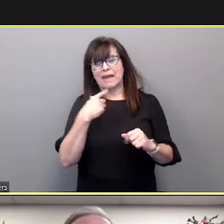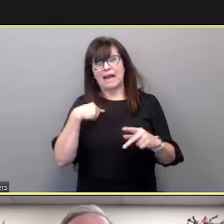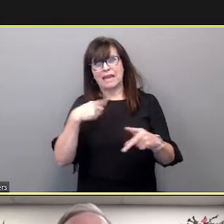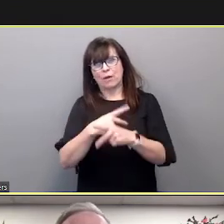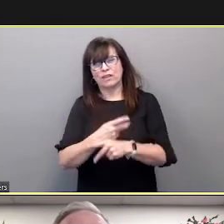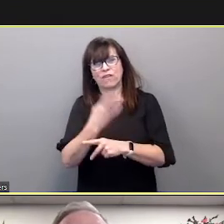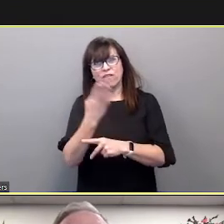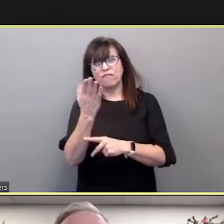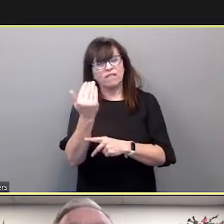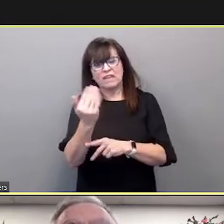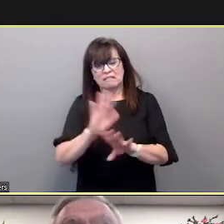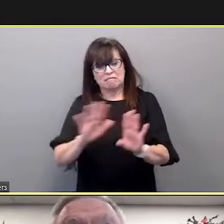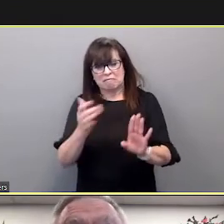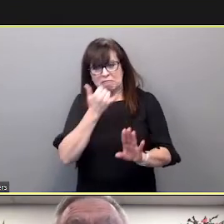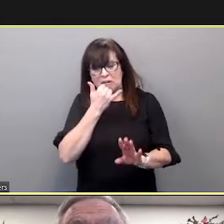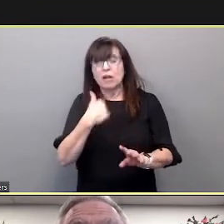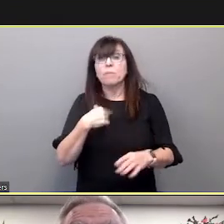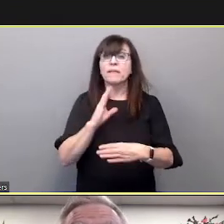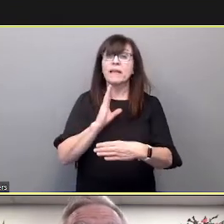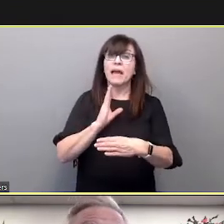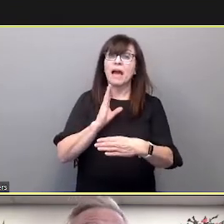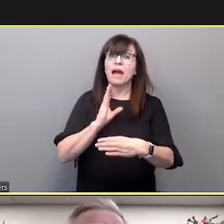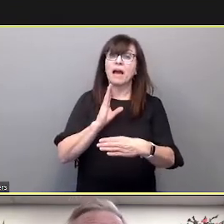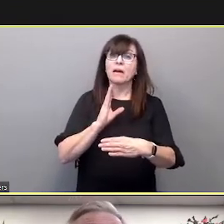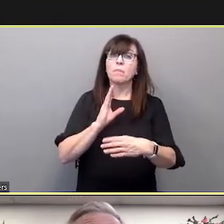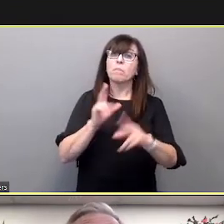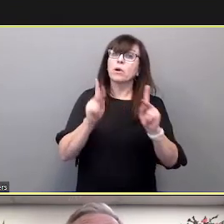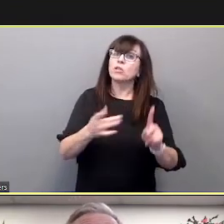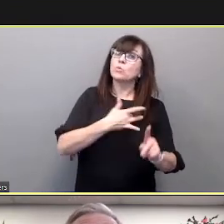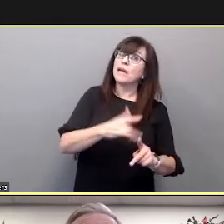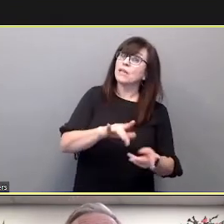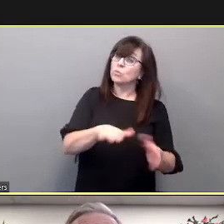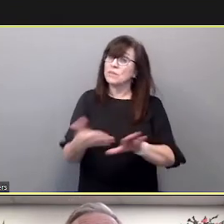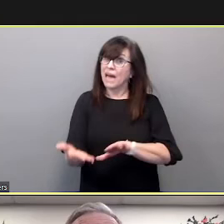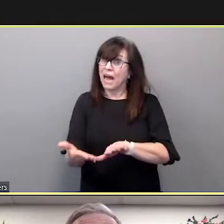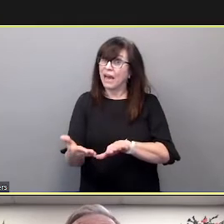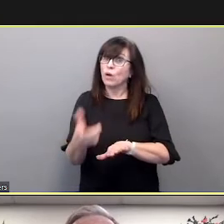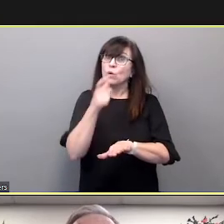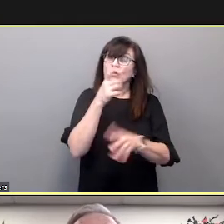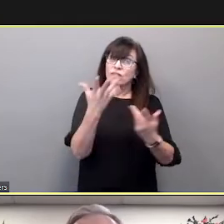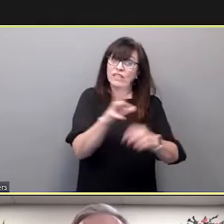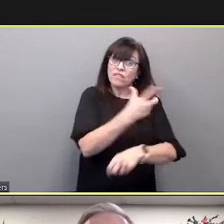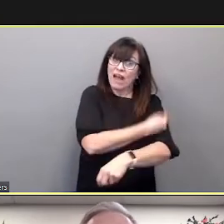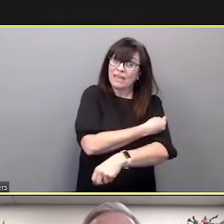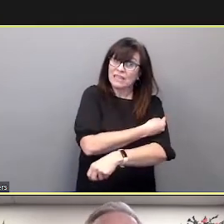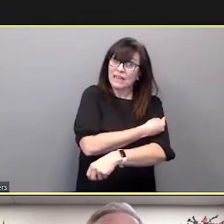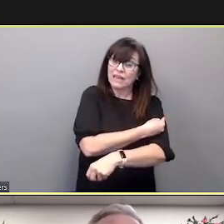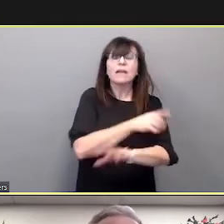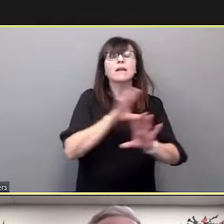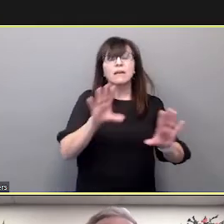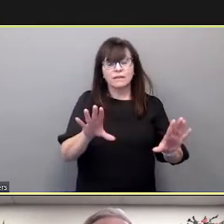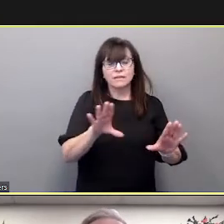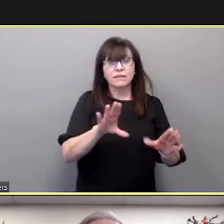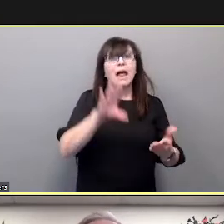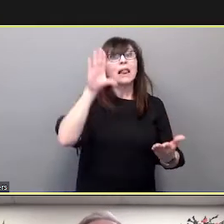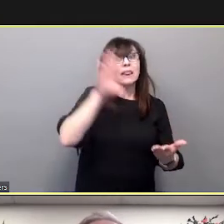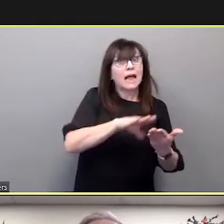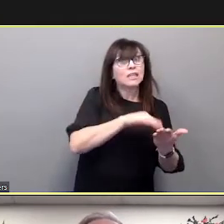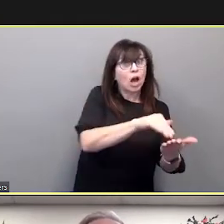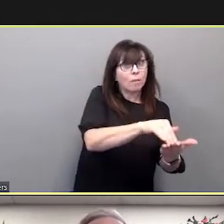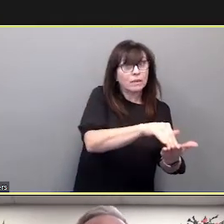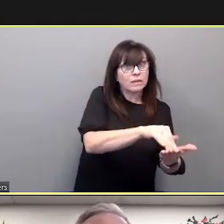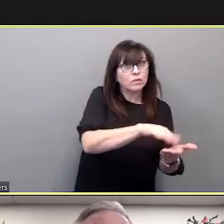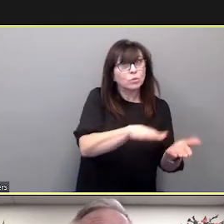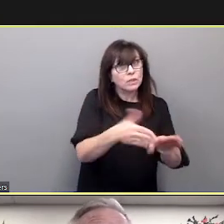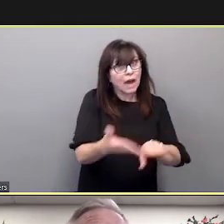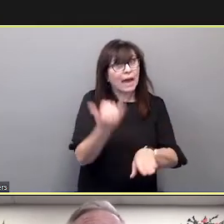15 before, but the average person who dies of COVID who's been vaccinated, and this is much, much less common to die of